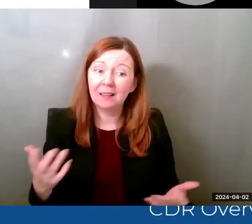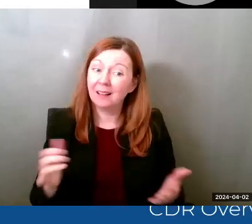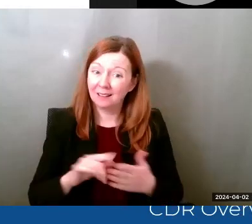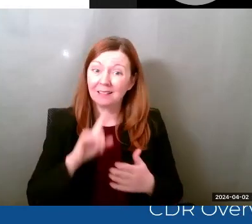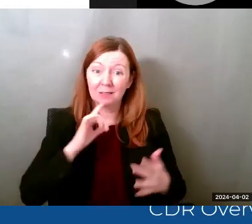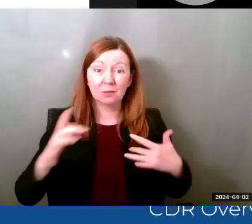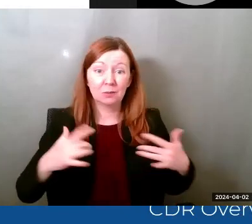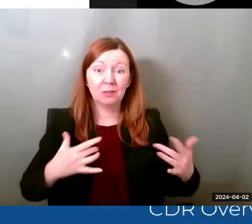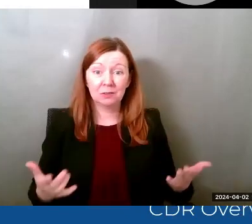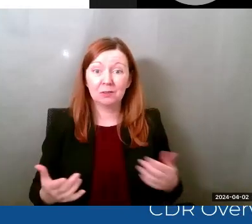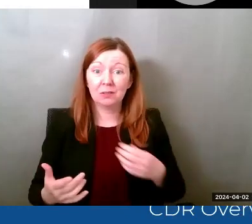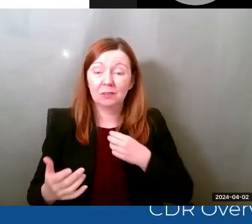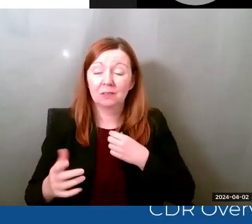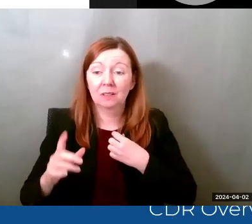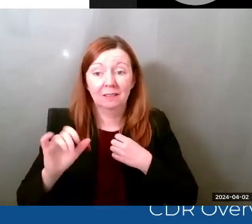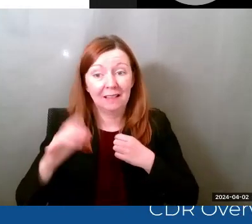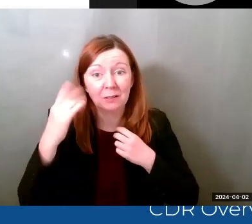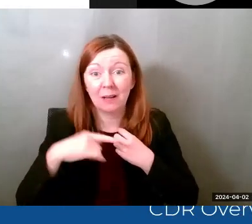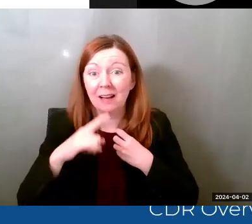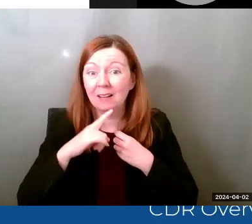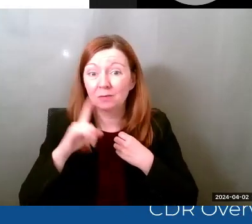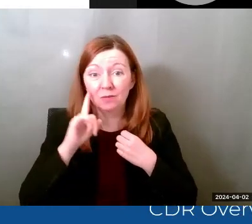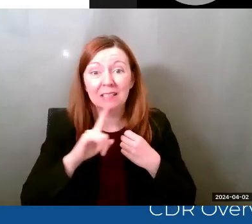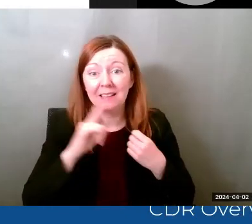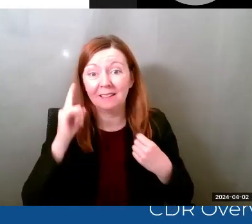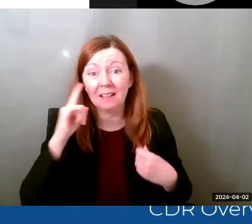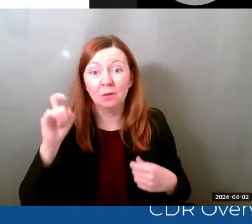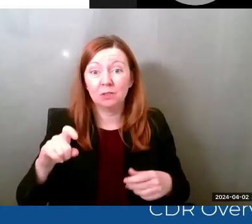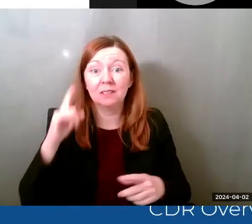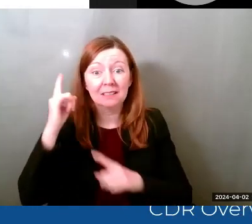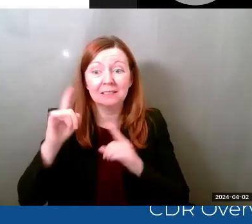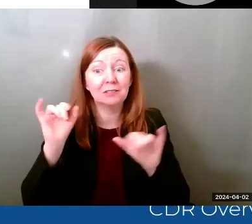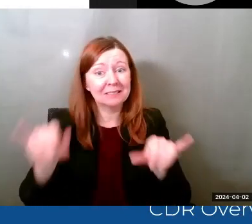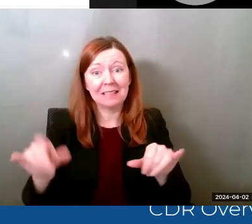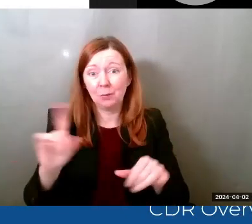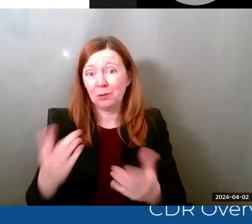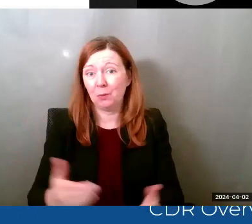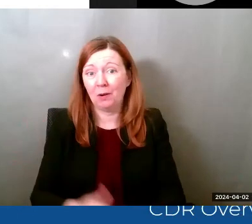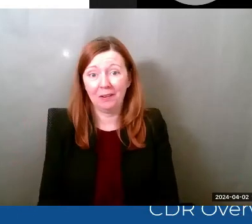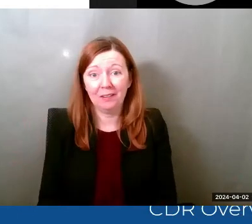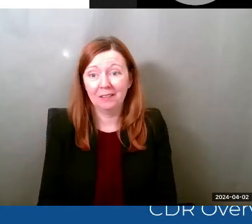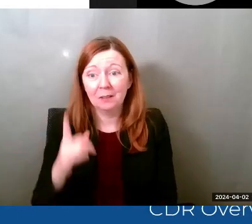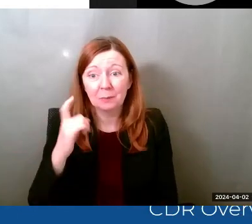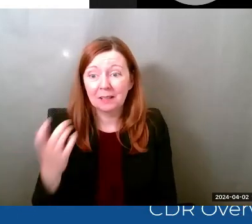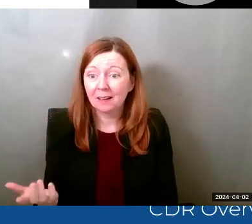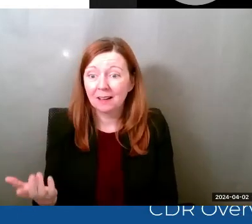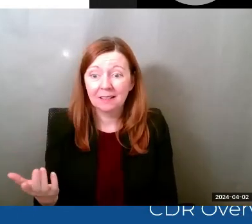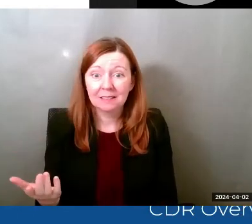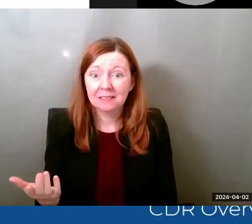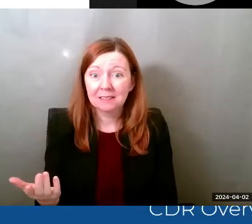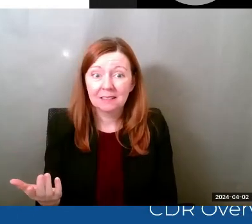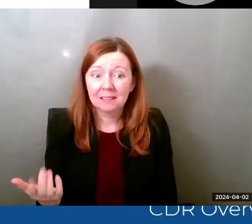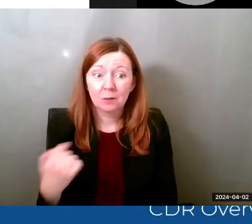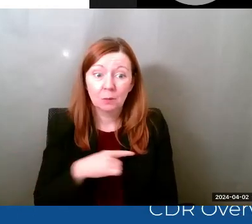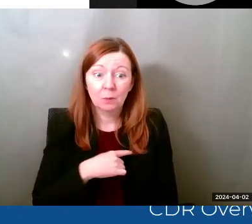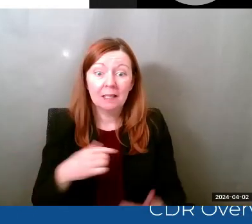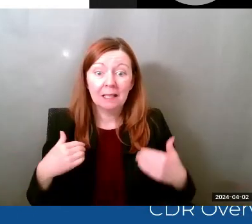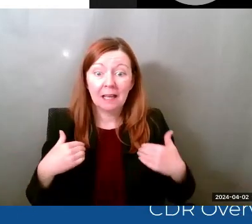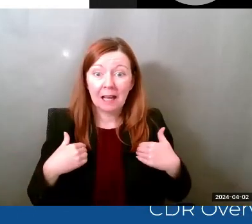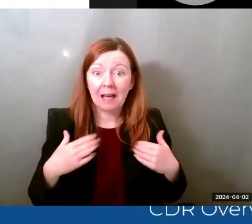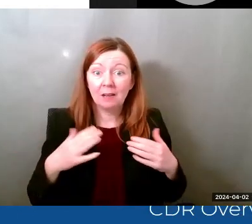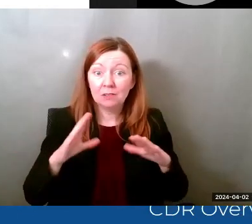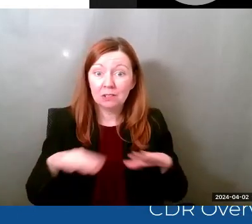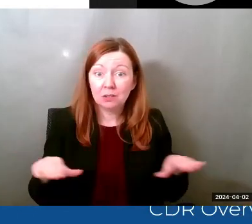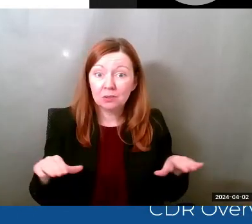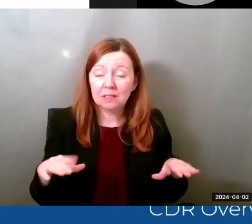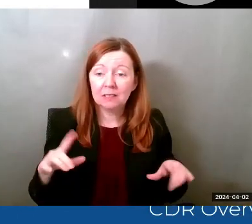real concern, and this is why I think that you really should consider staying where you're at, because of the fact that we have